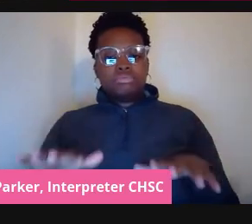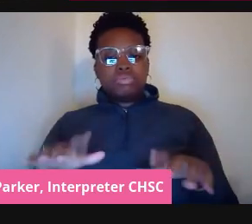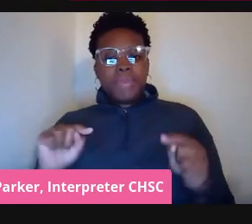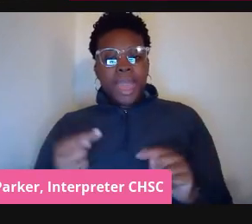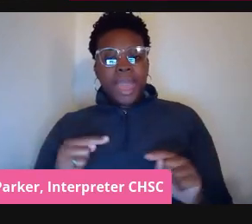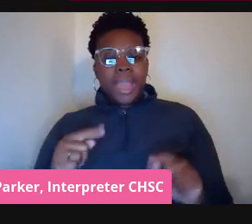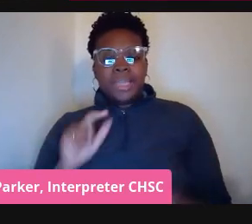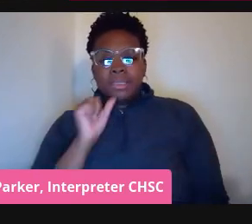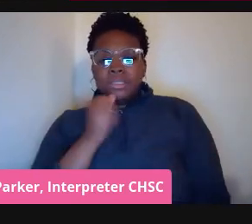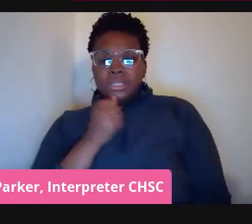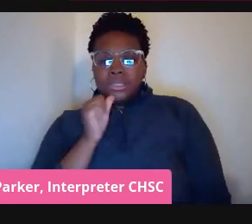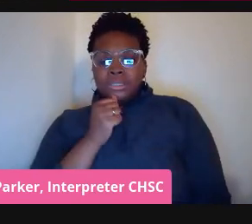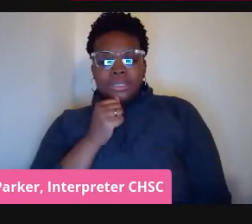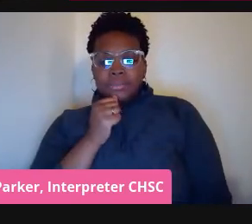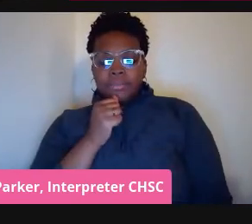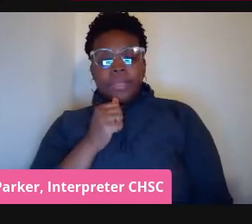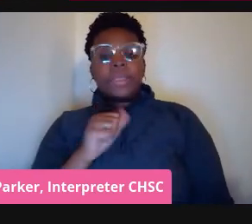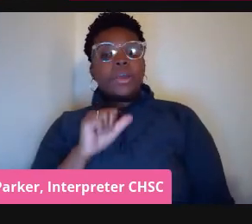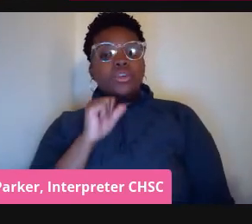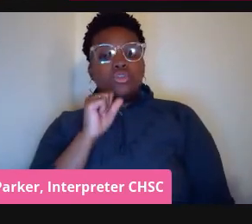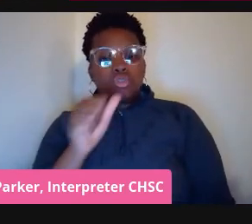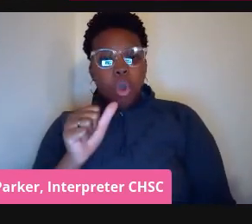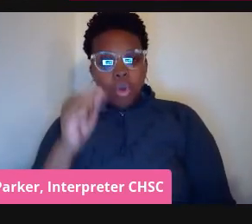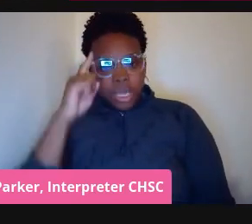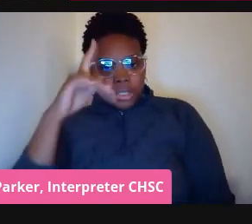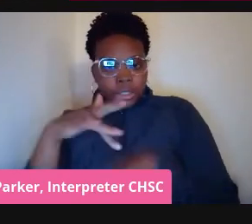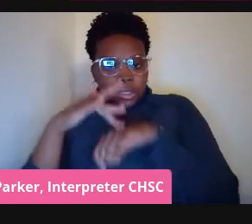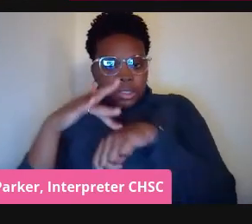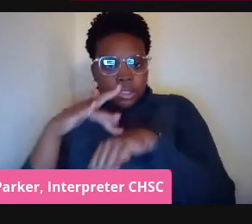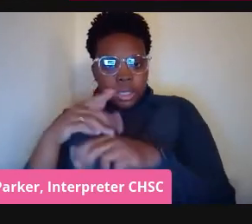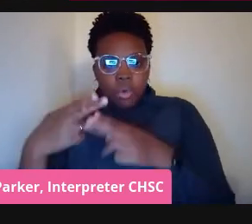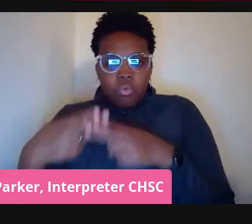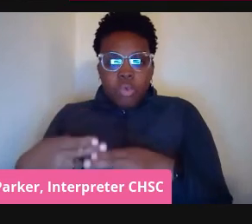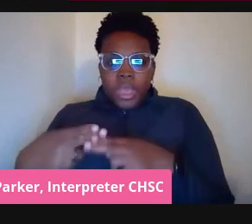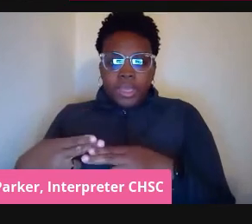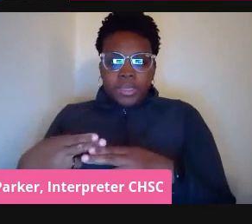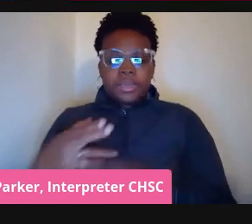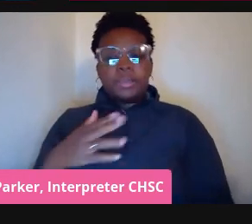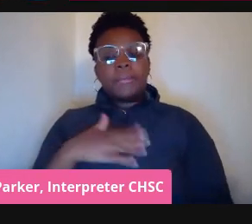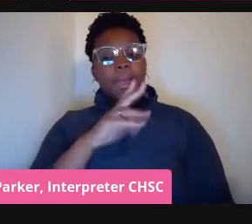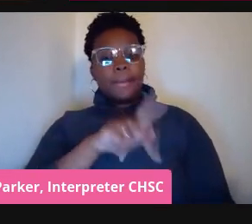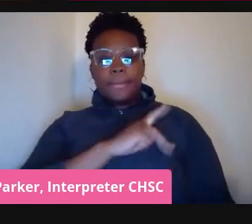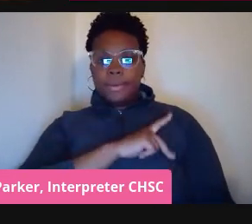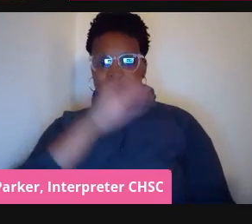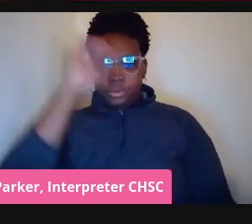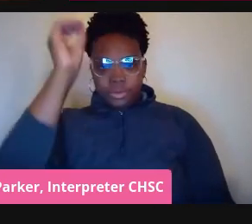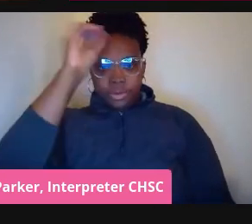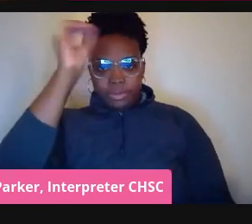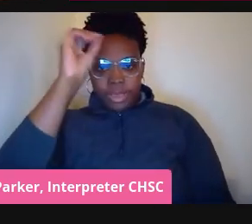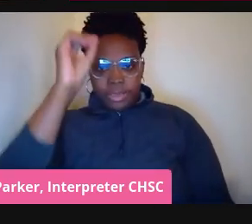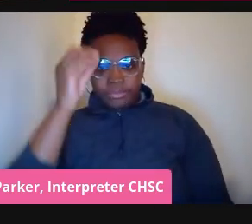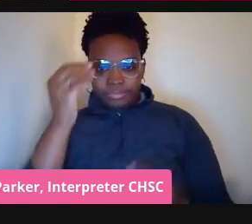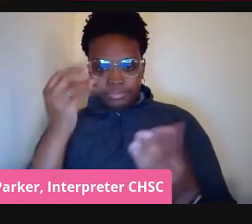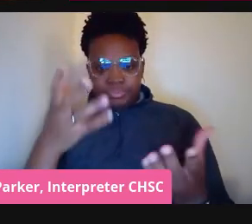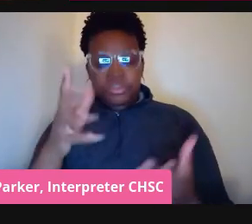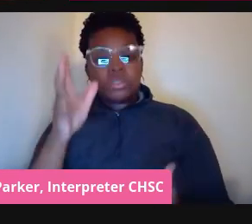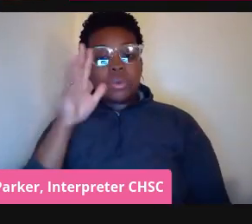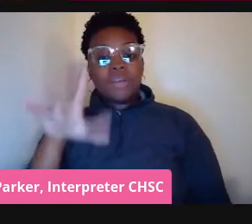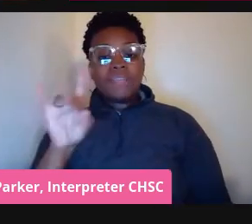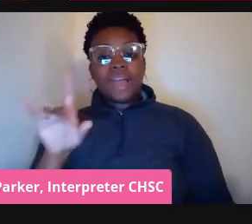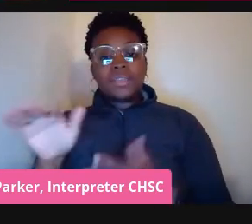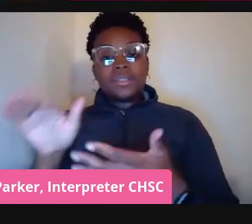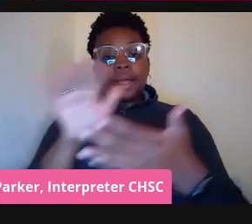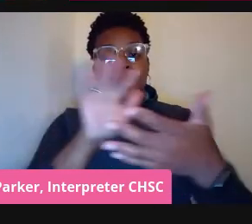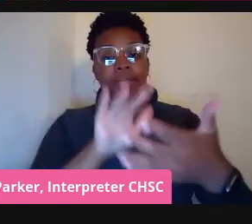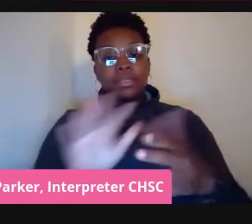I will say, don't get caught up on weight. That is my personal opinion. You will find studies out there or